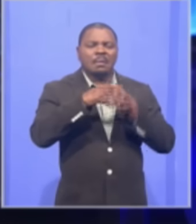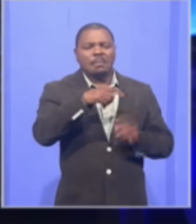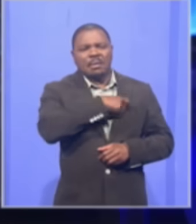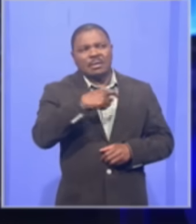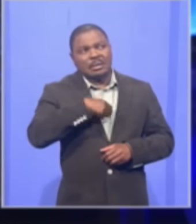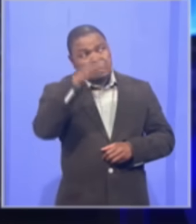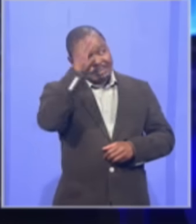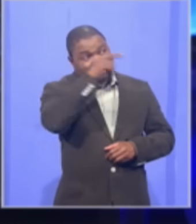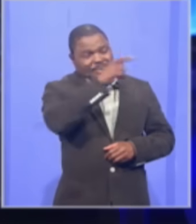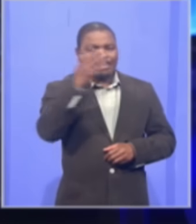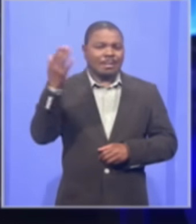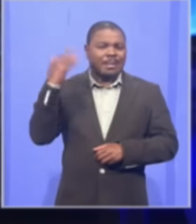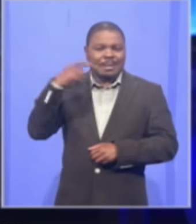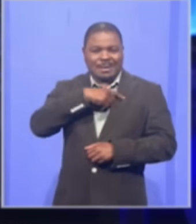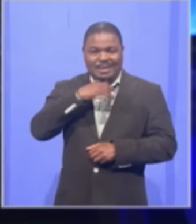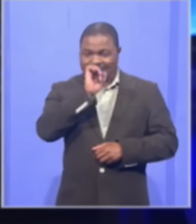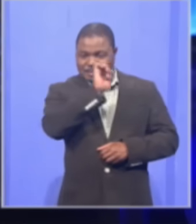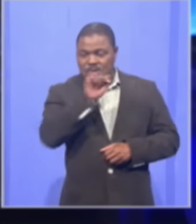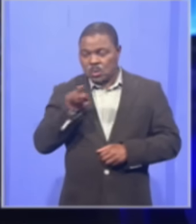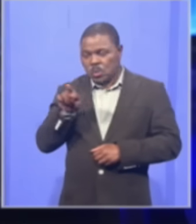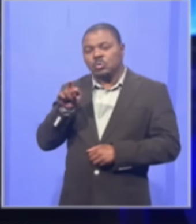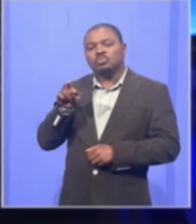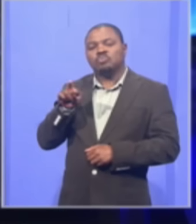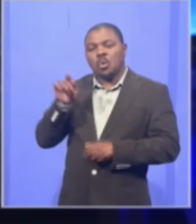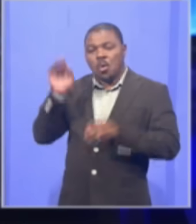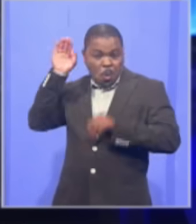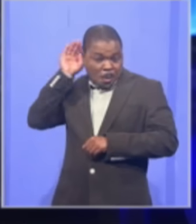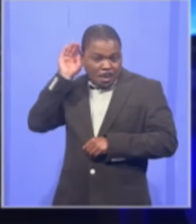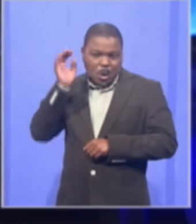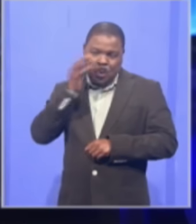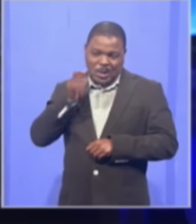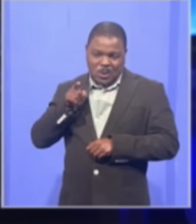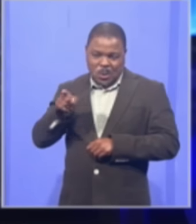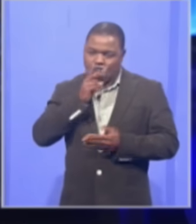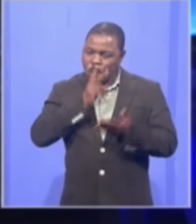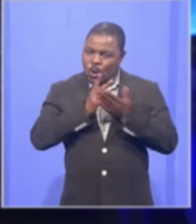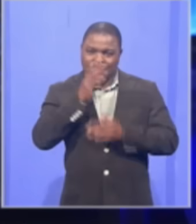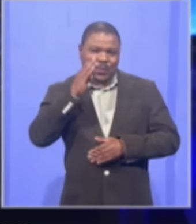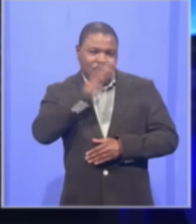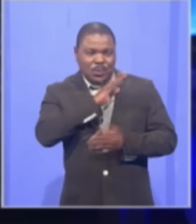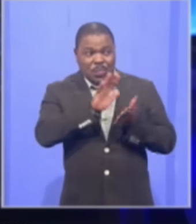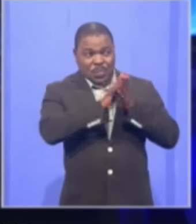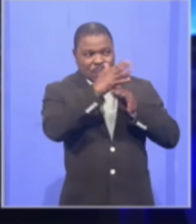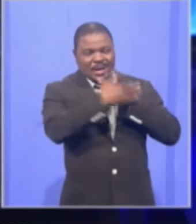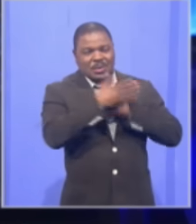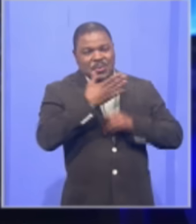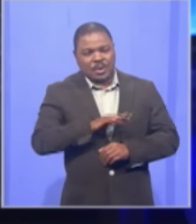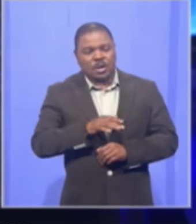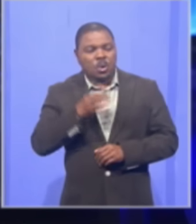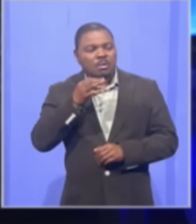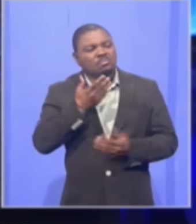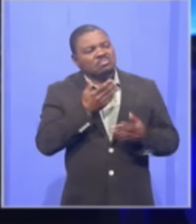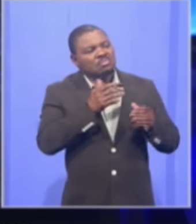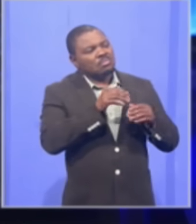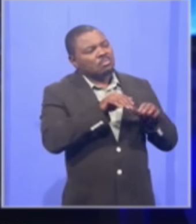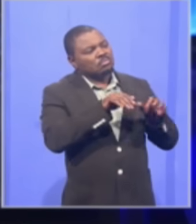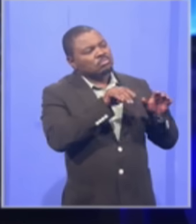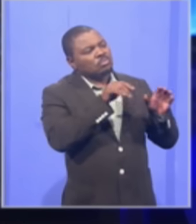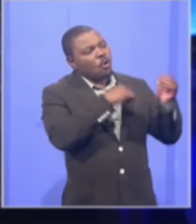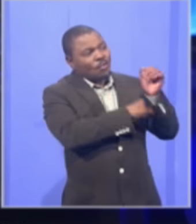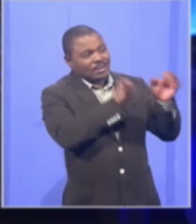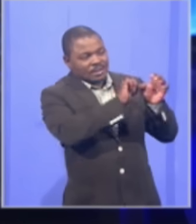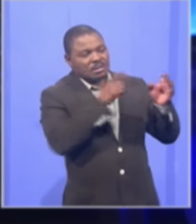qosa mopresidente wa mehleng Barack Obama ka bohlabaphio. Nakong eo a neng a botswa potso White House ka ho phatlalatswa ha difaele tsa Jeffrey